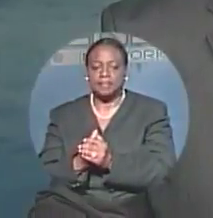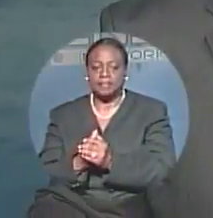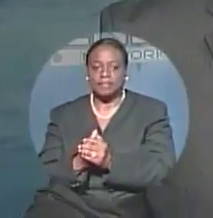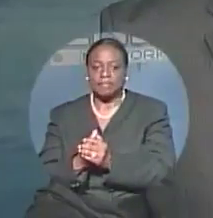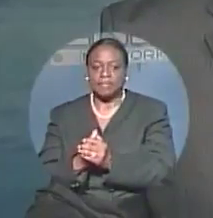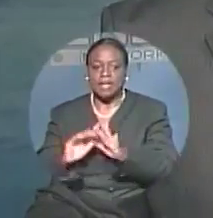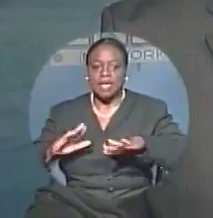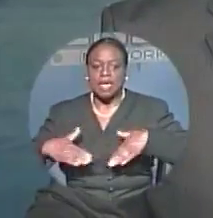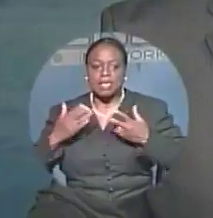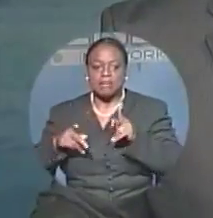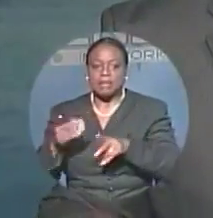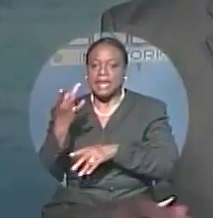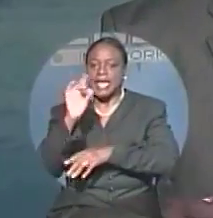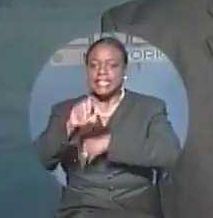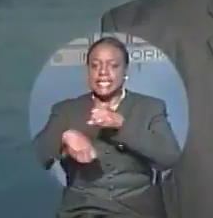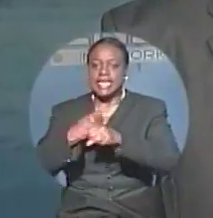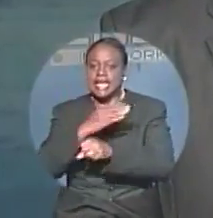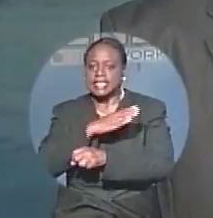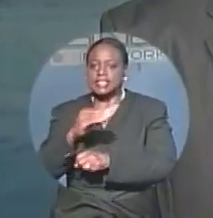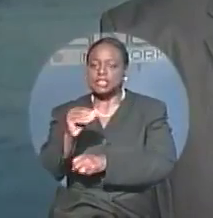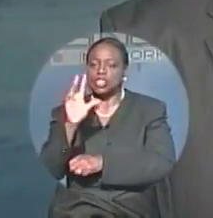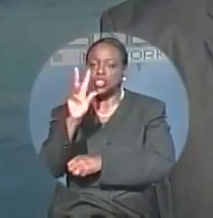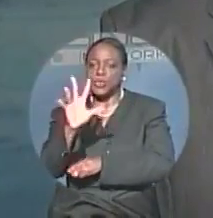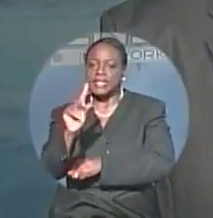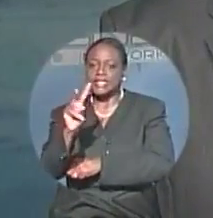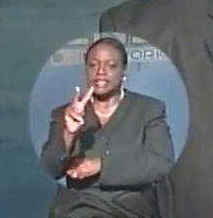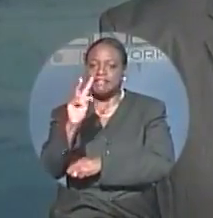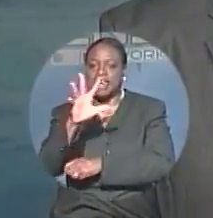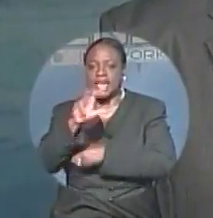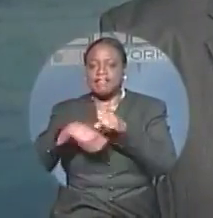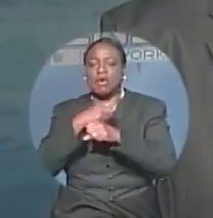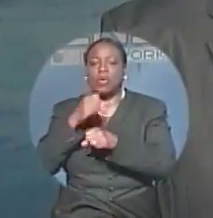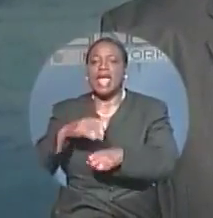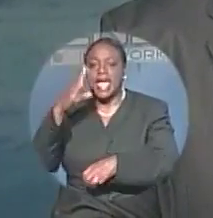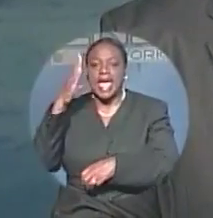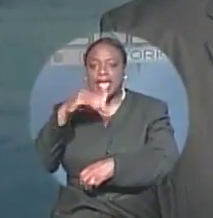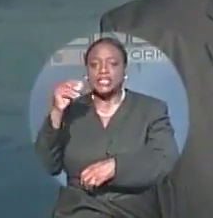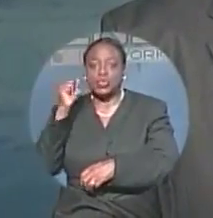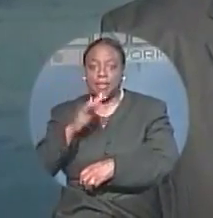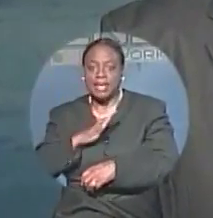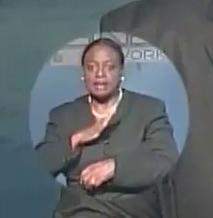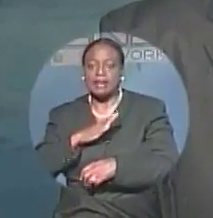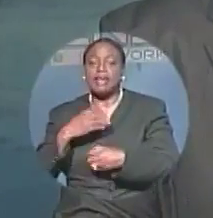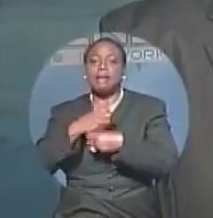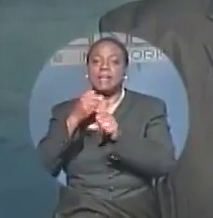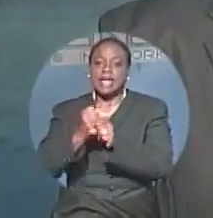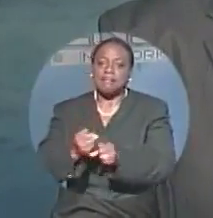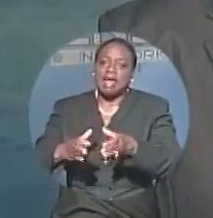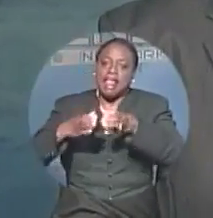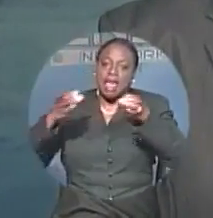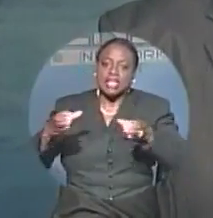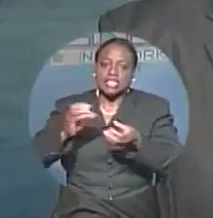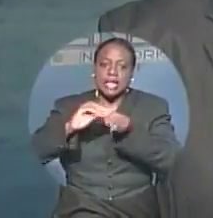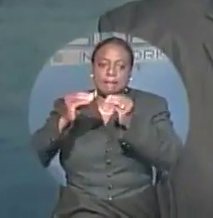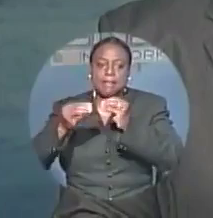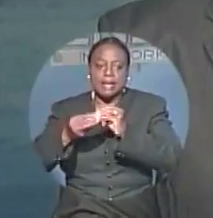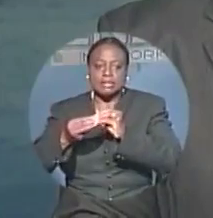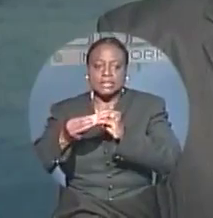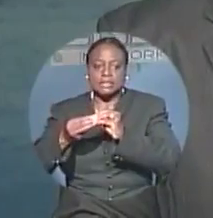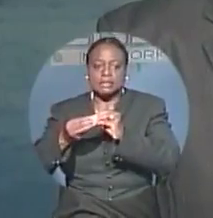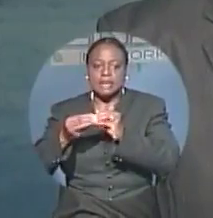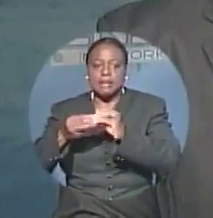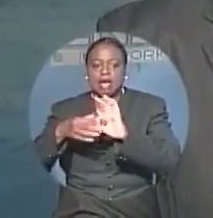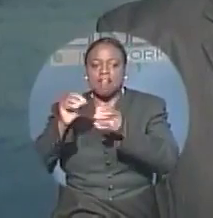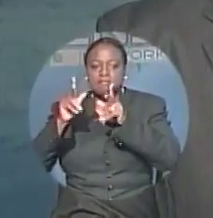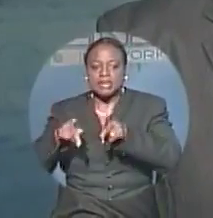Well, young people 18 to 25 years old and women make up the two largest voting blocs and could prove pivotal to the outcome of upcoming